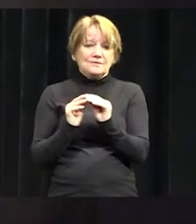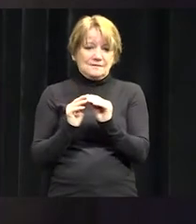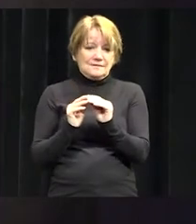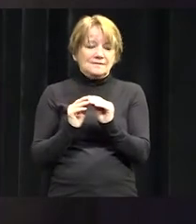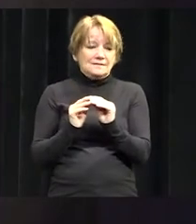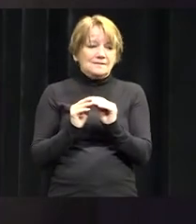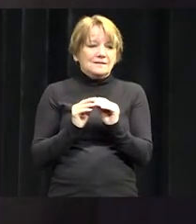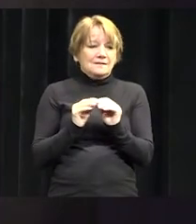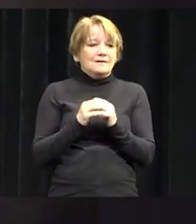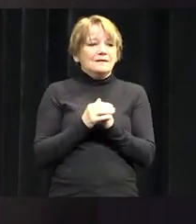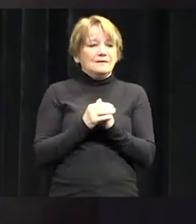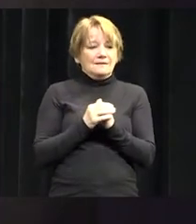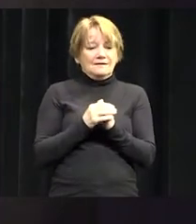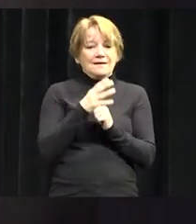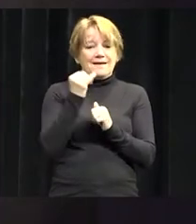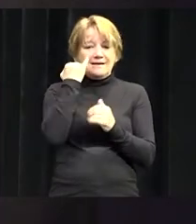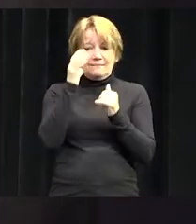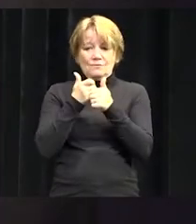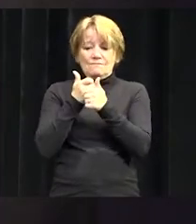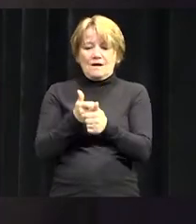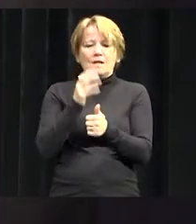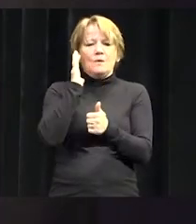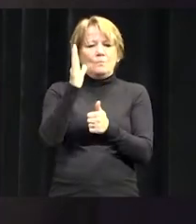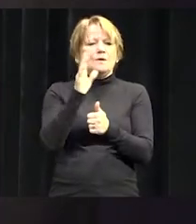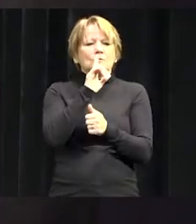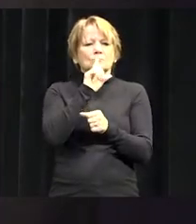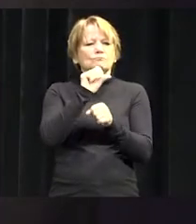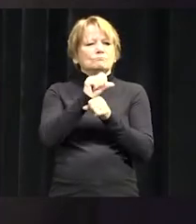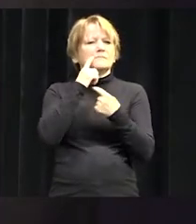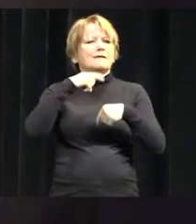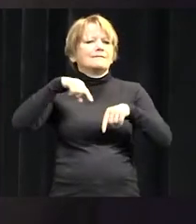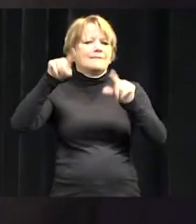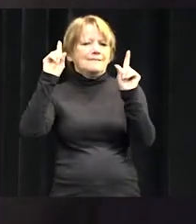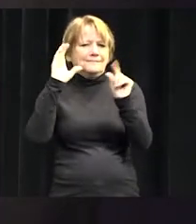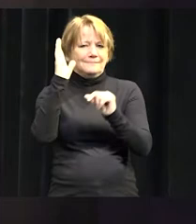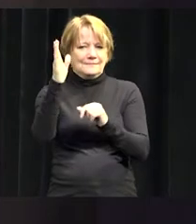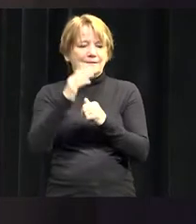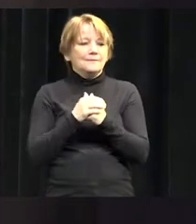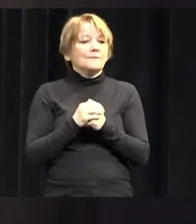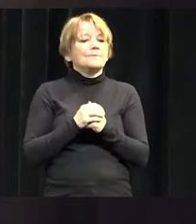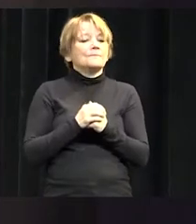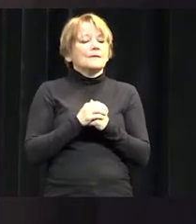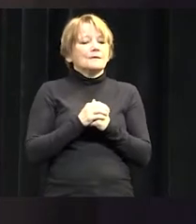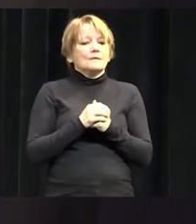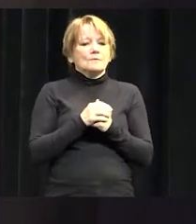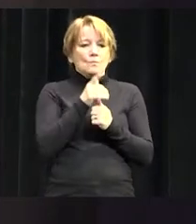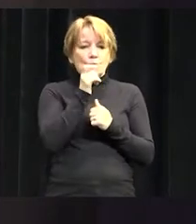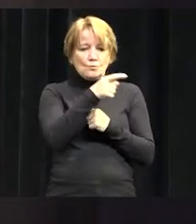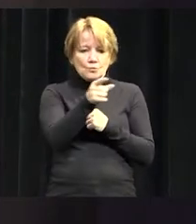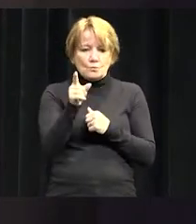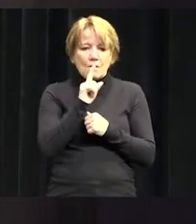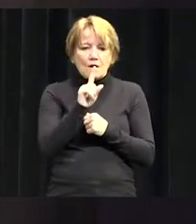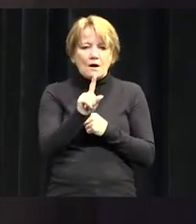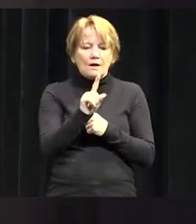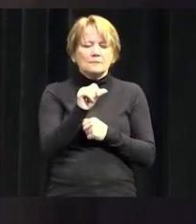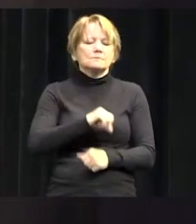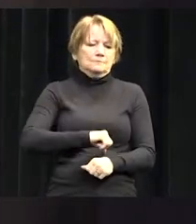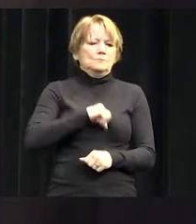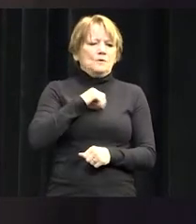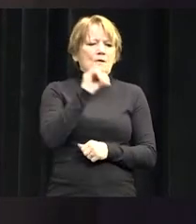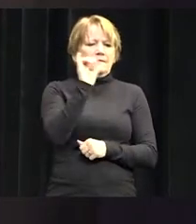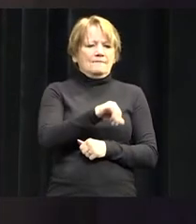credit you have made it this far and you are always stronger than you think